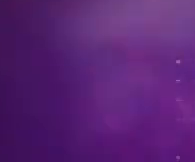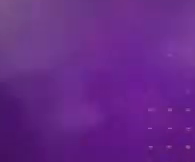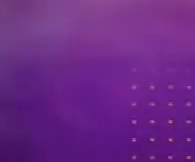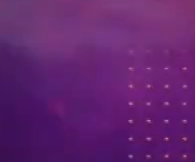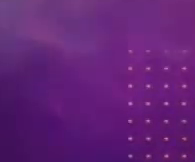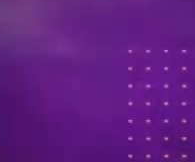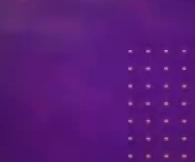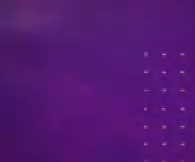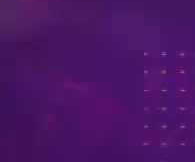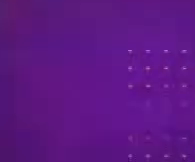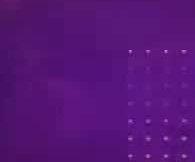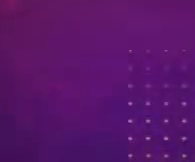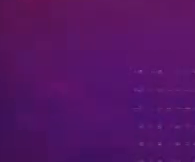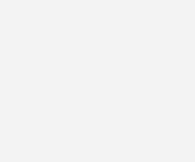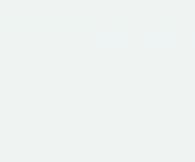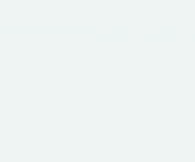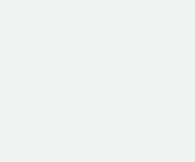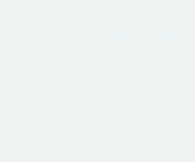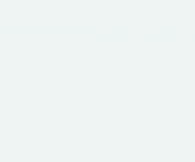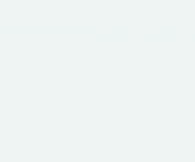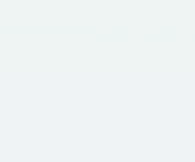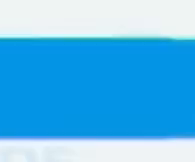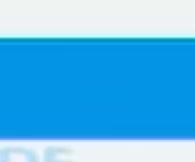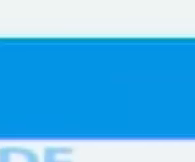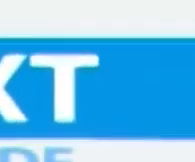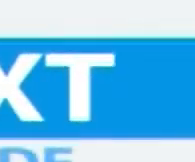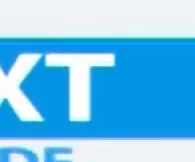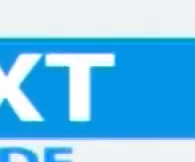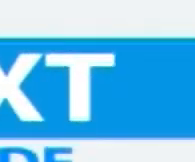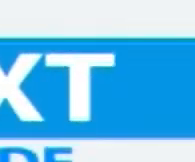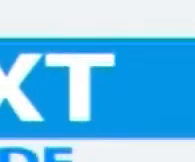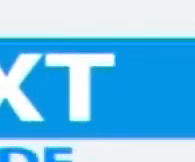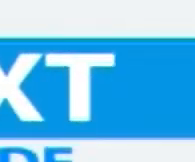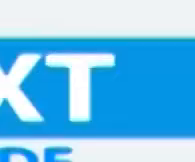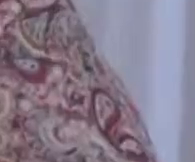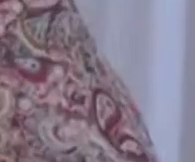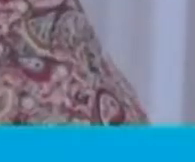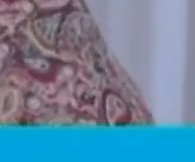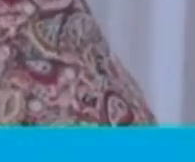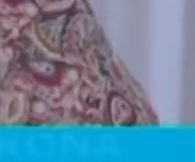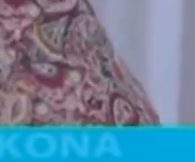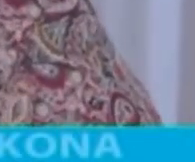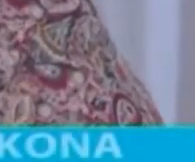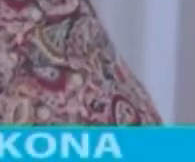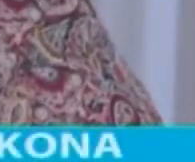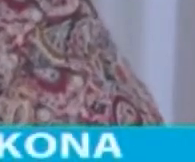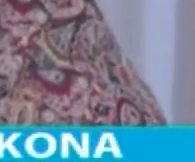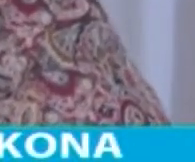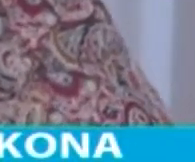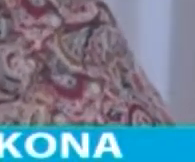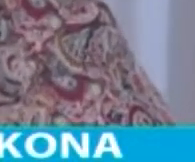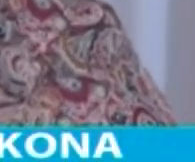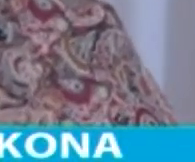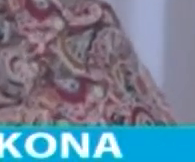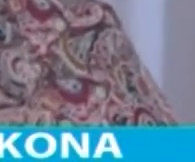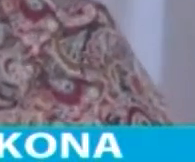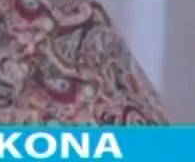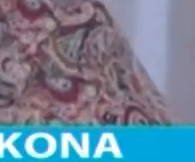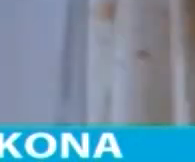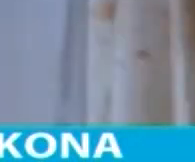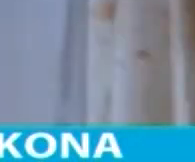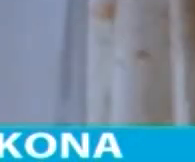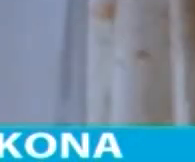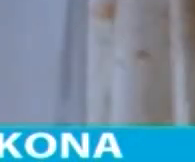What you gotta do? On the next episode of Kona. Kwa umekaa unakaa guilty vile ulikuwa na zile